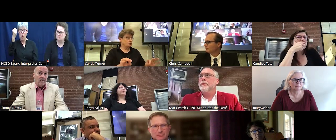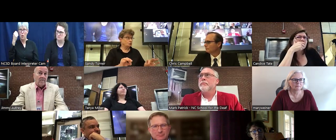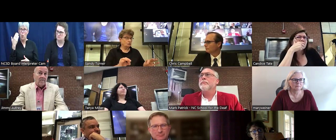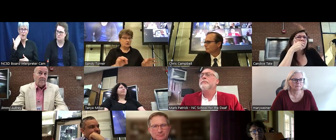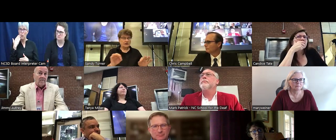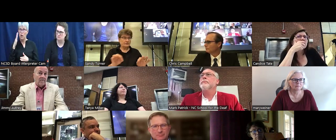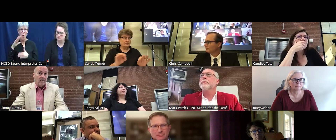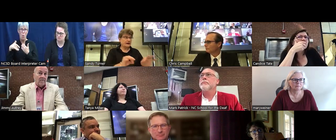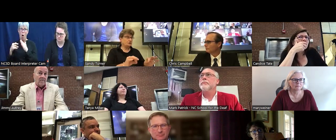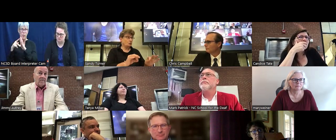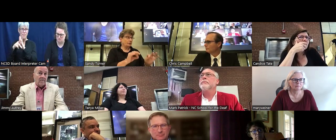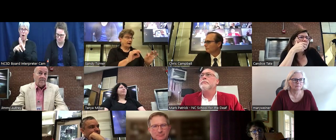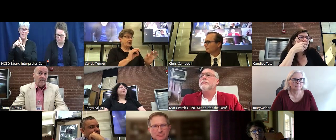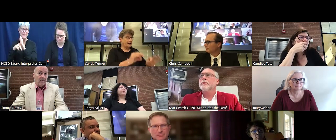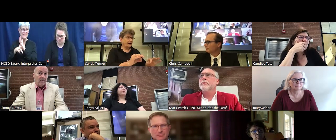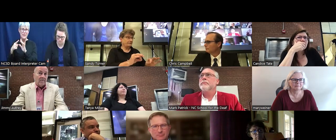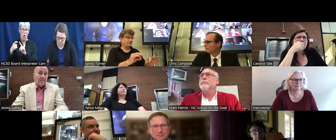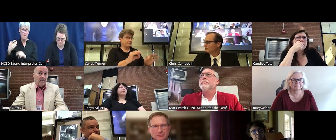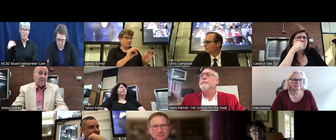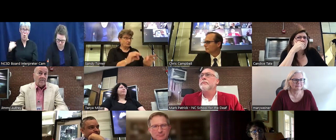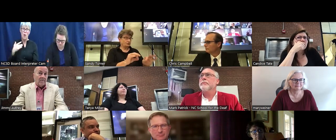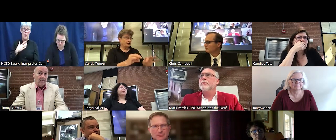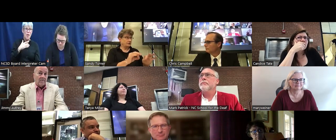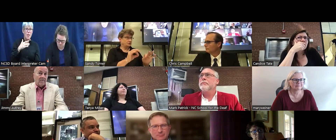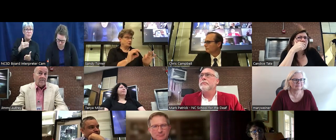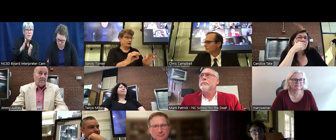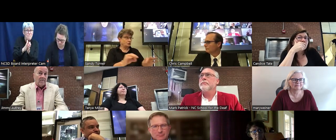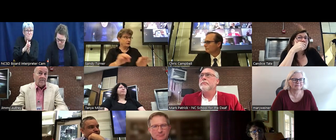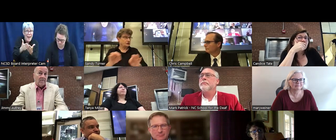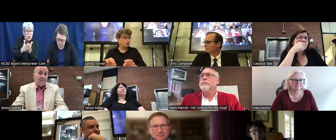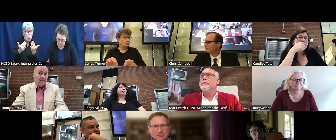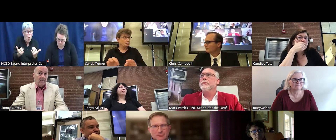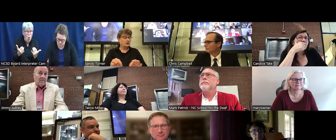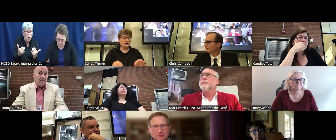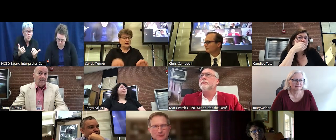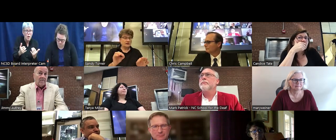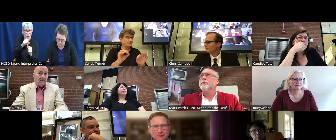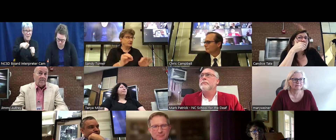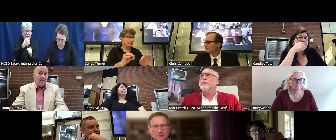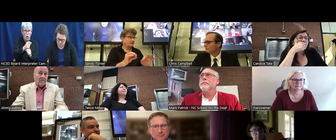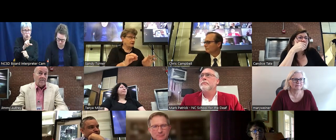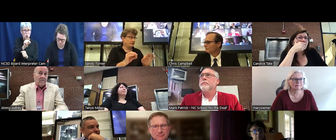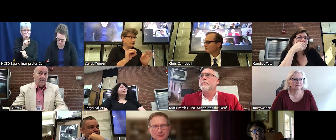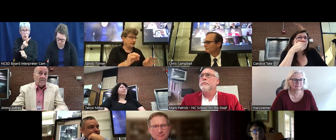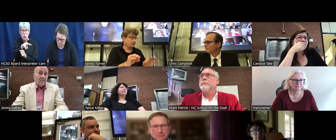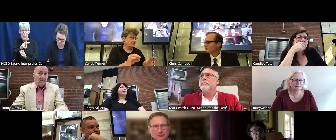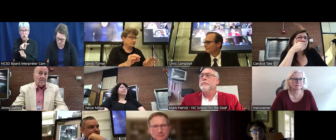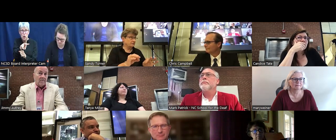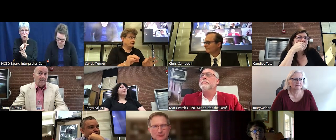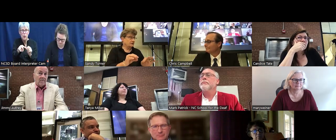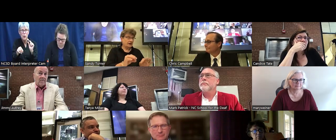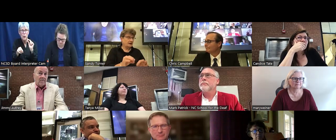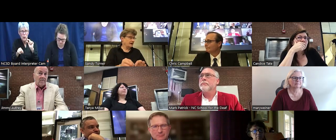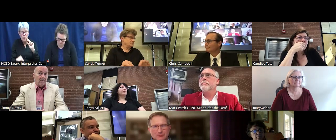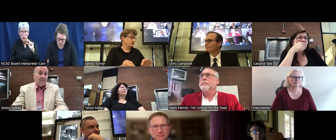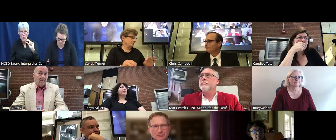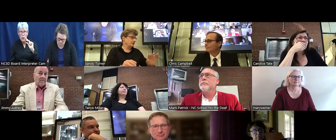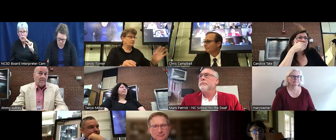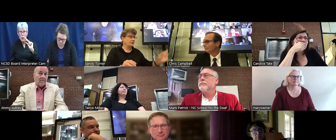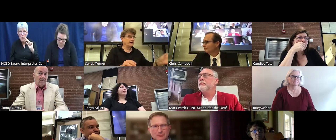this school. And the manual that I have that was written in 2022 is very, very thick. It